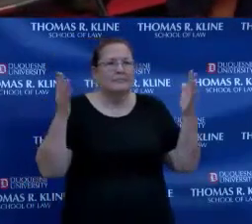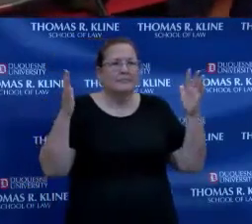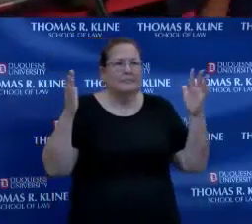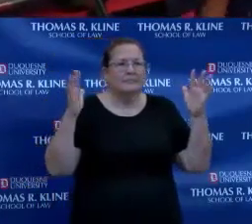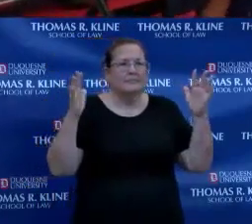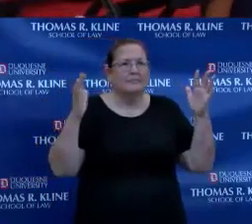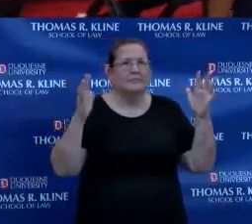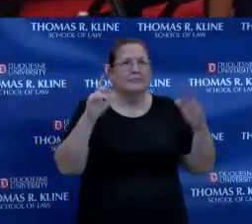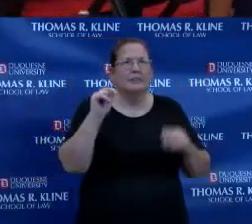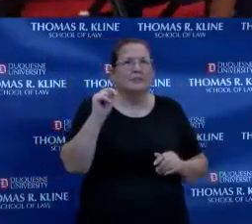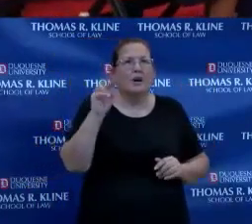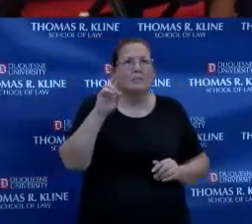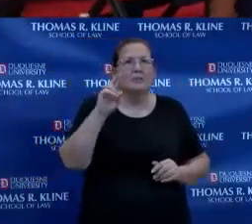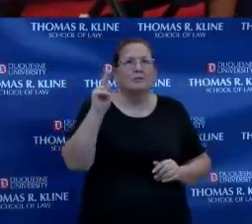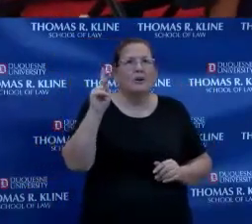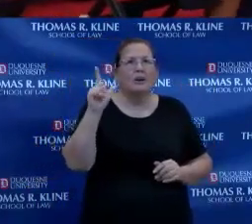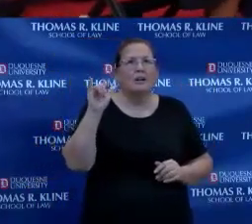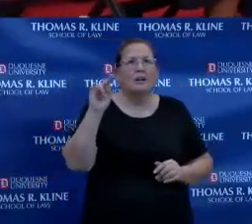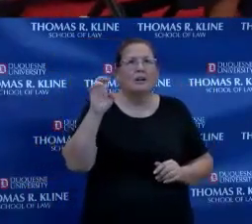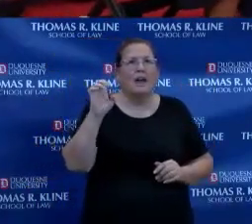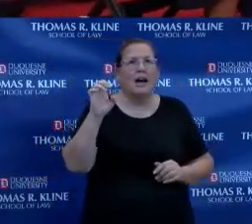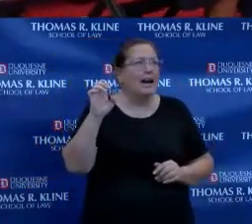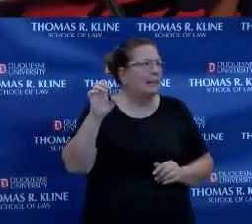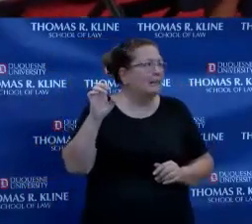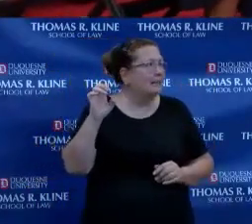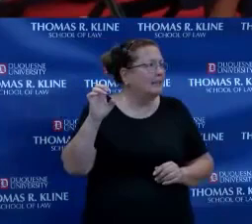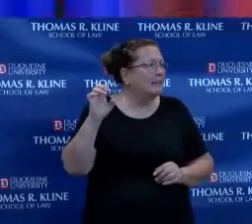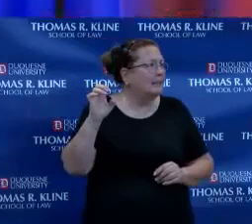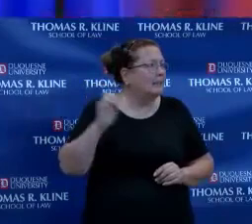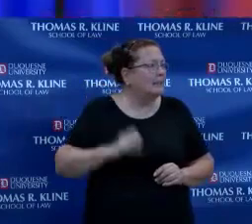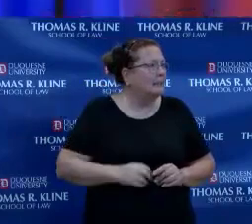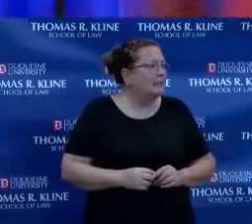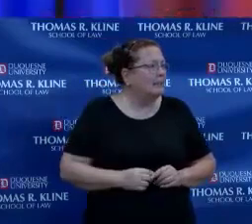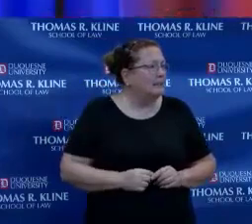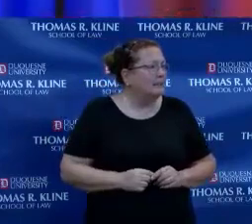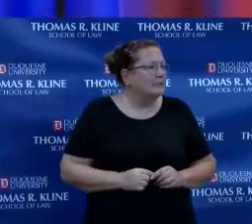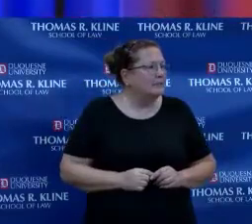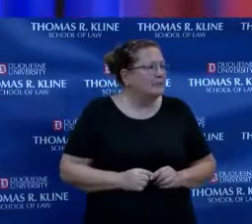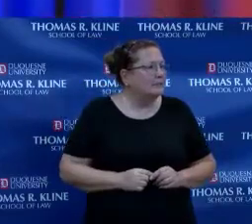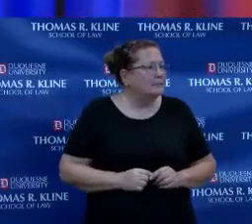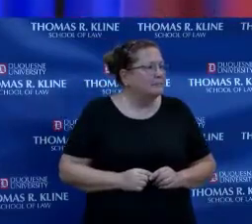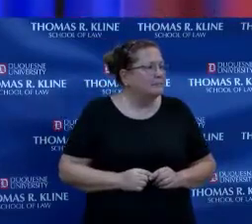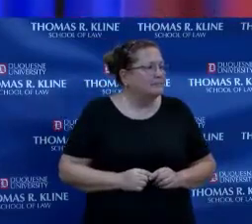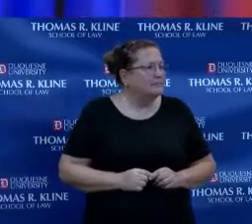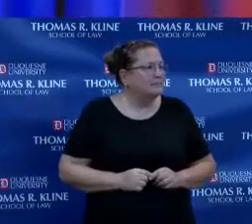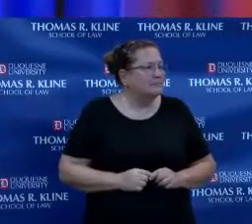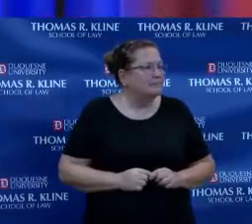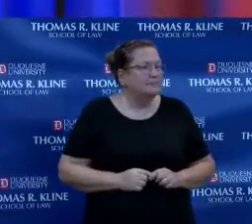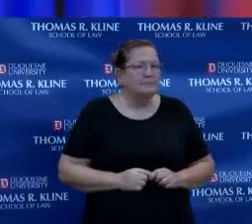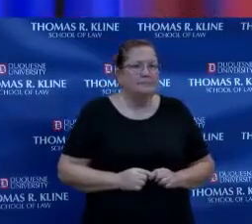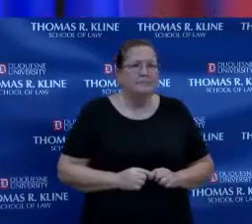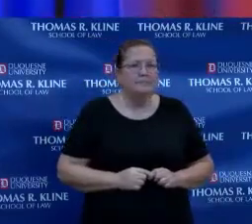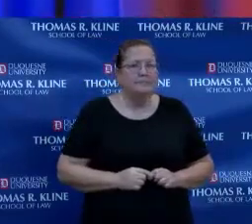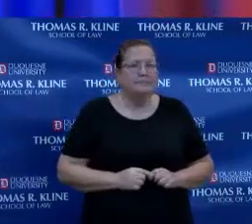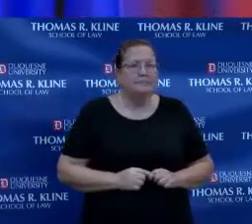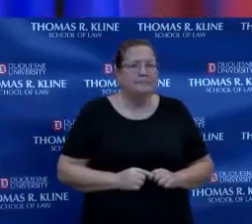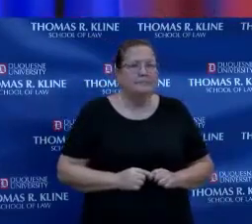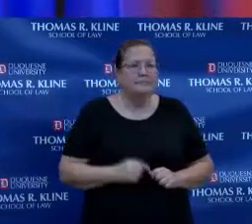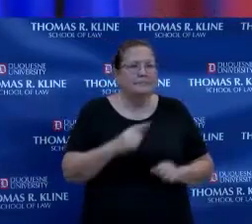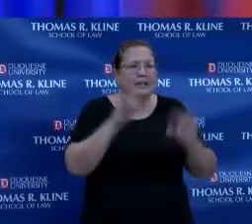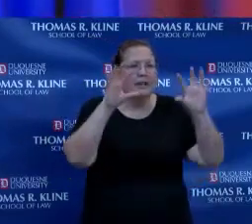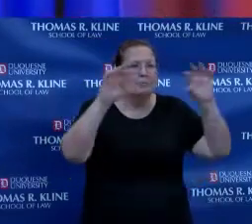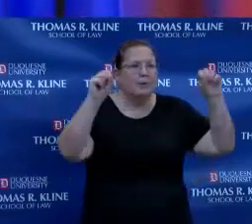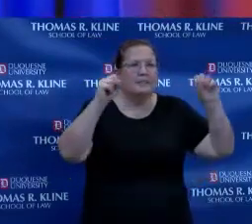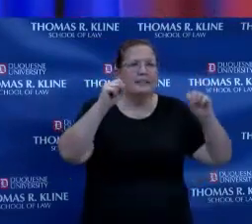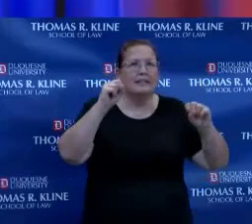Thomas R. Kline, you'll have some more chances to applaud him, don't worry. Thomas R. Kline is president of